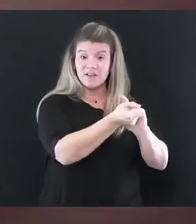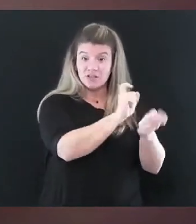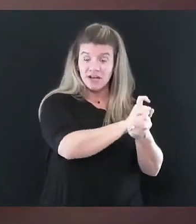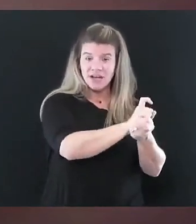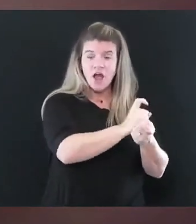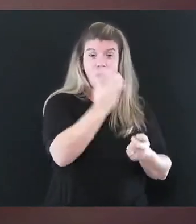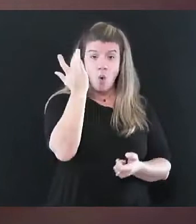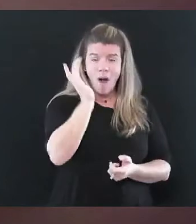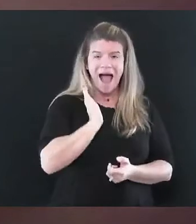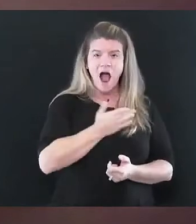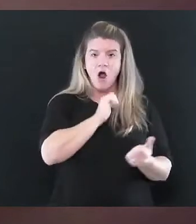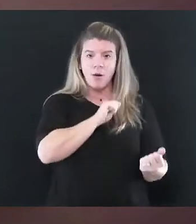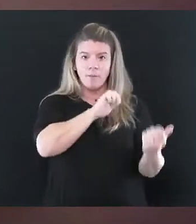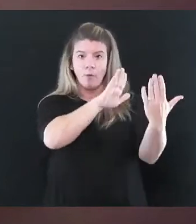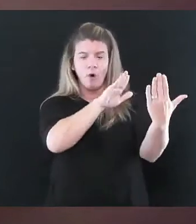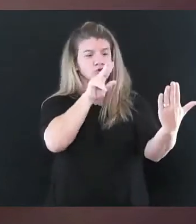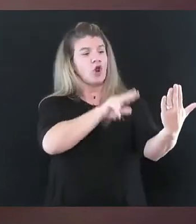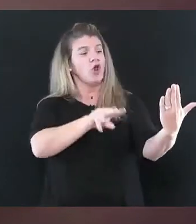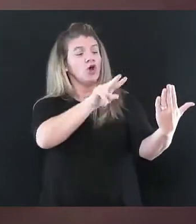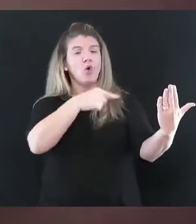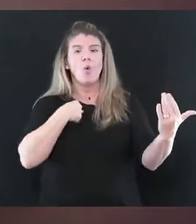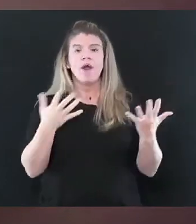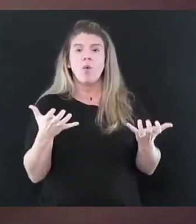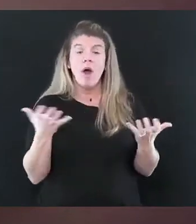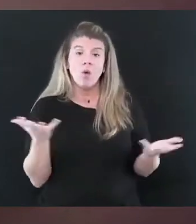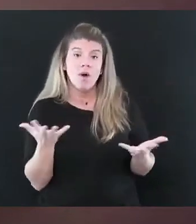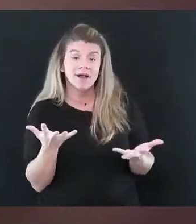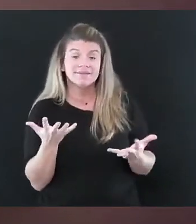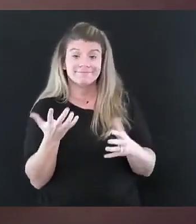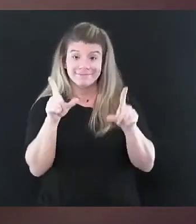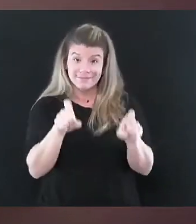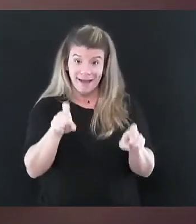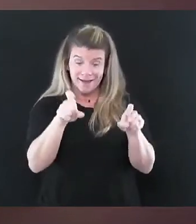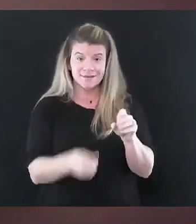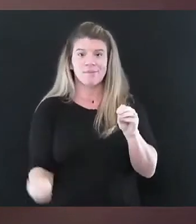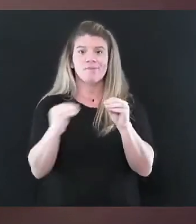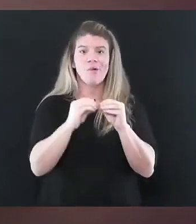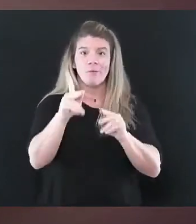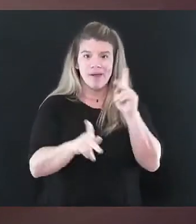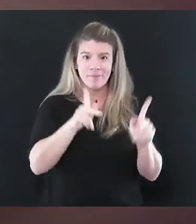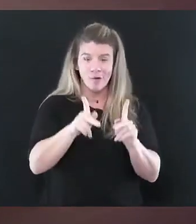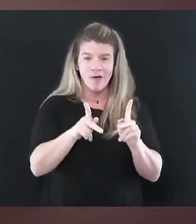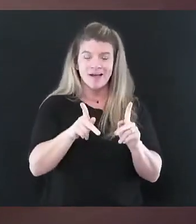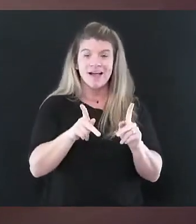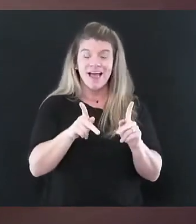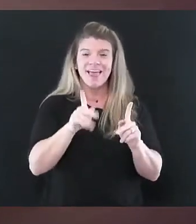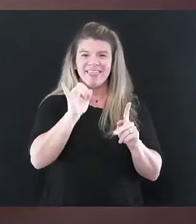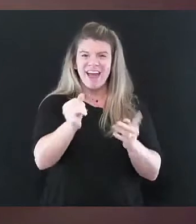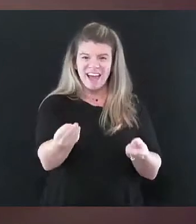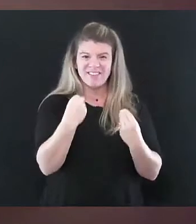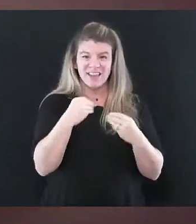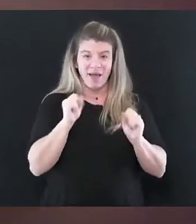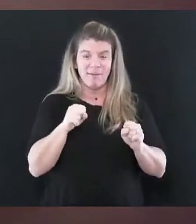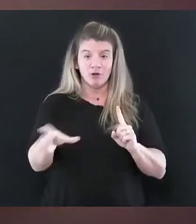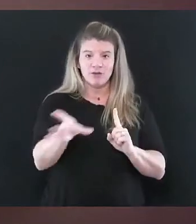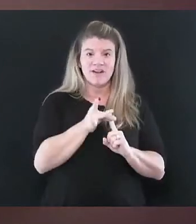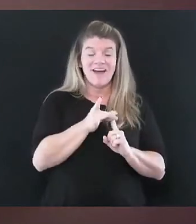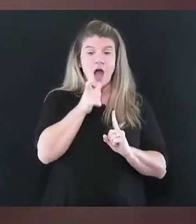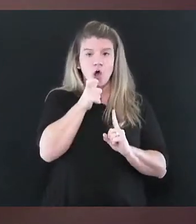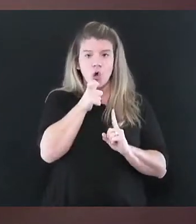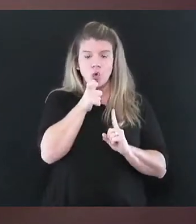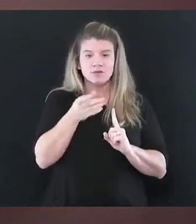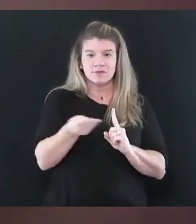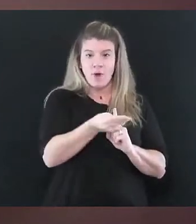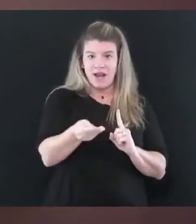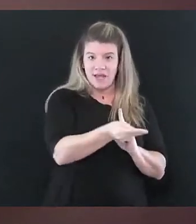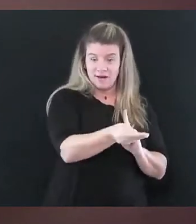is we're trying to test more people. And as we've said, identify that small number of people. And that goes